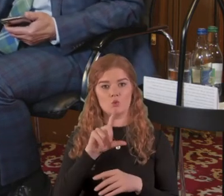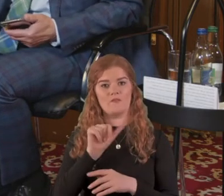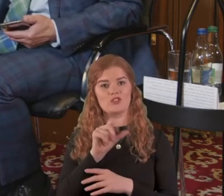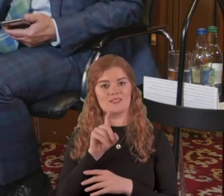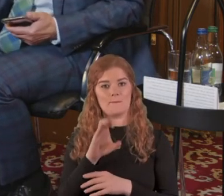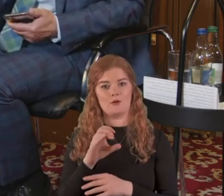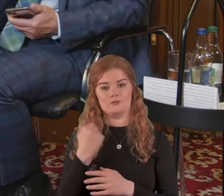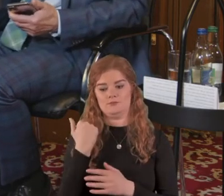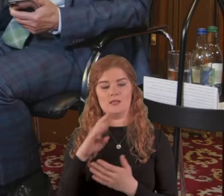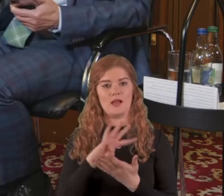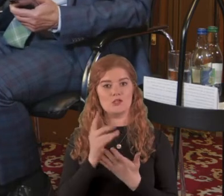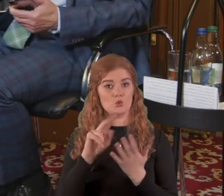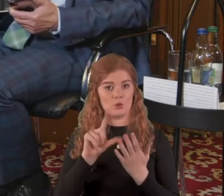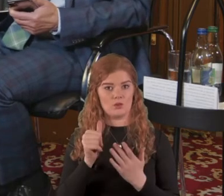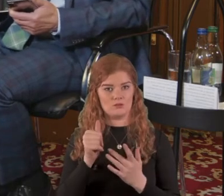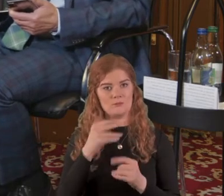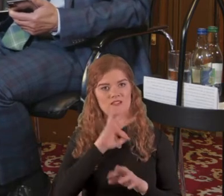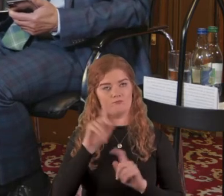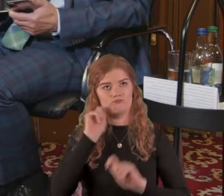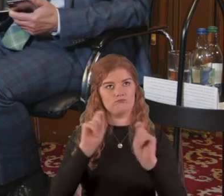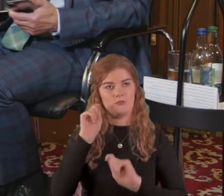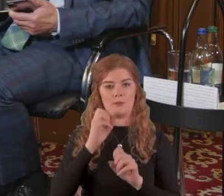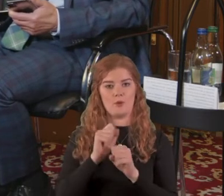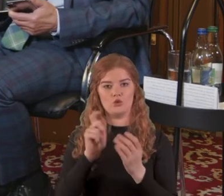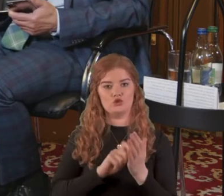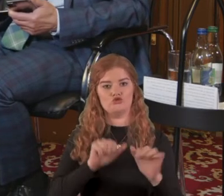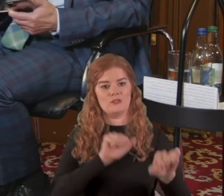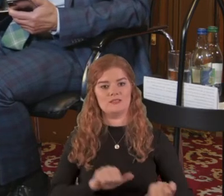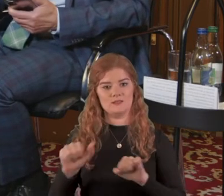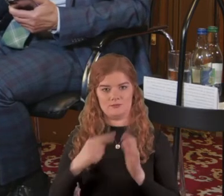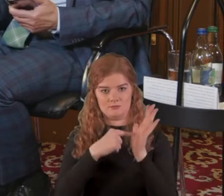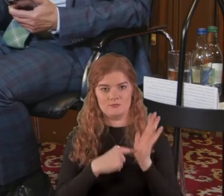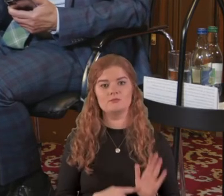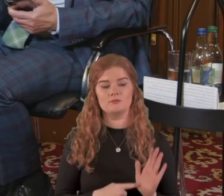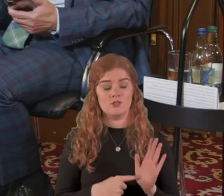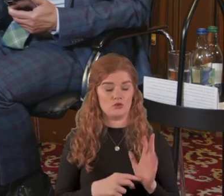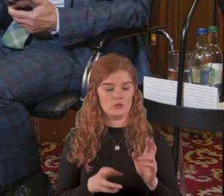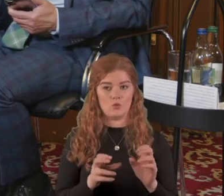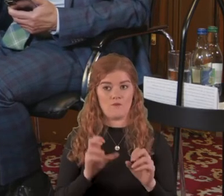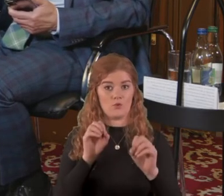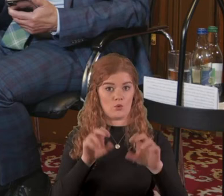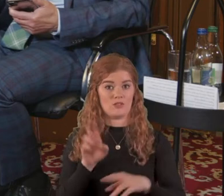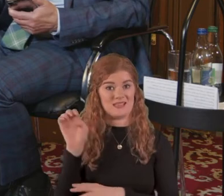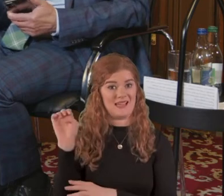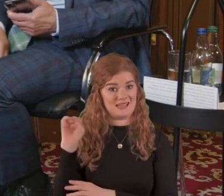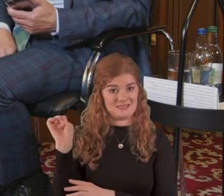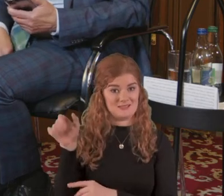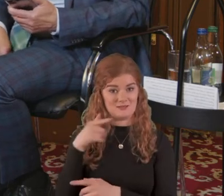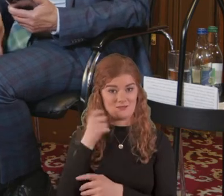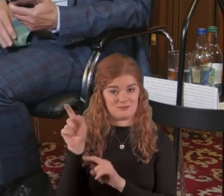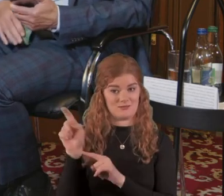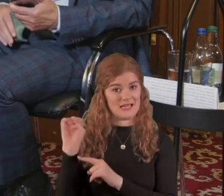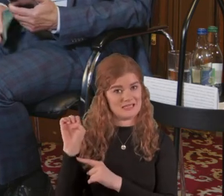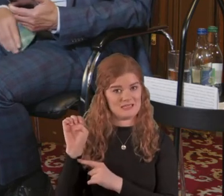December 1921, reflecting on the treaty. No doubt England, he says,